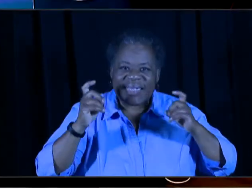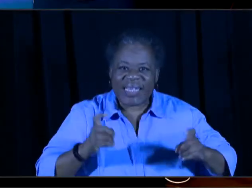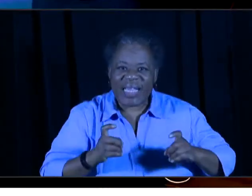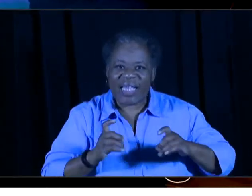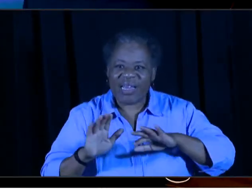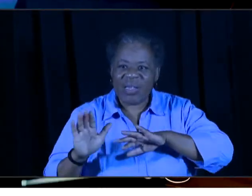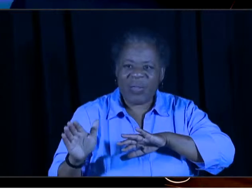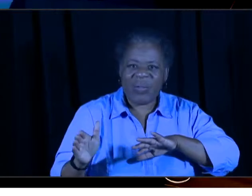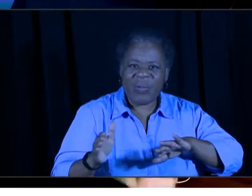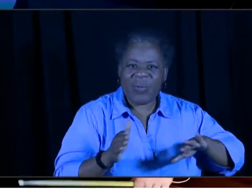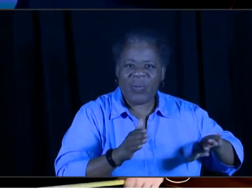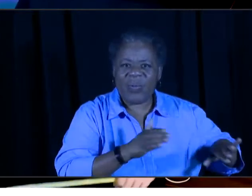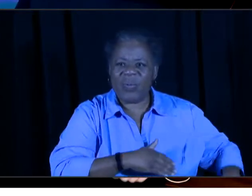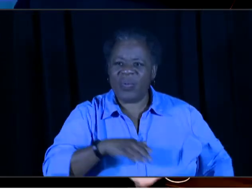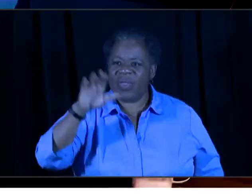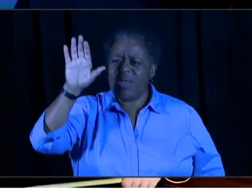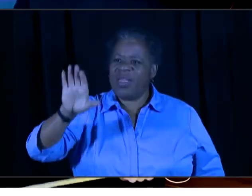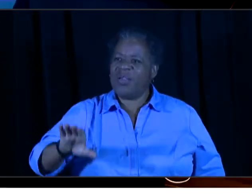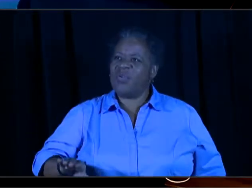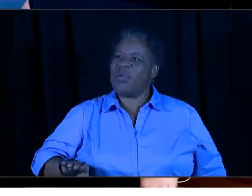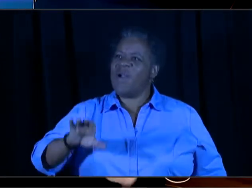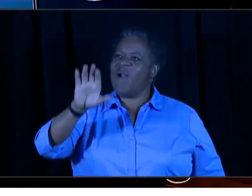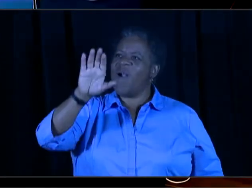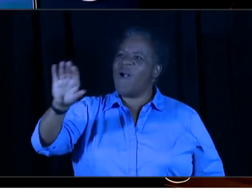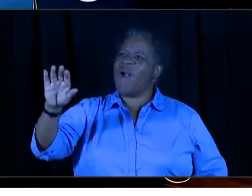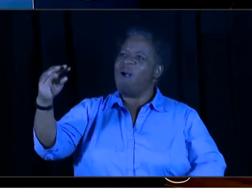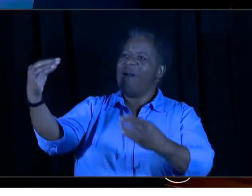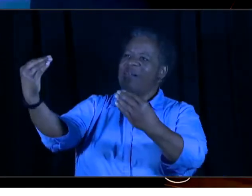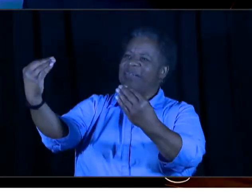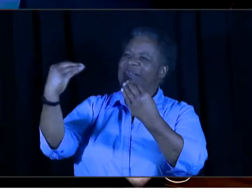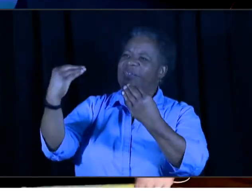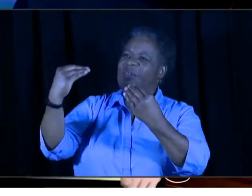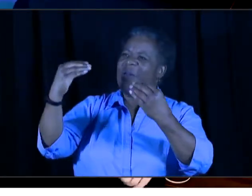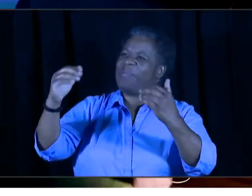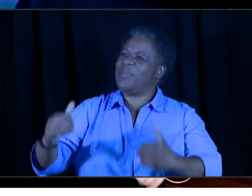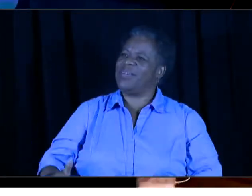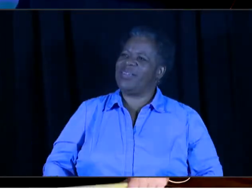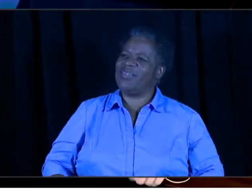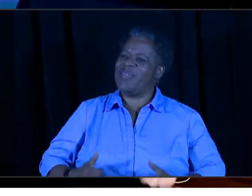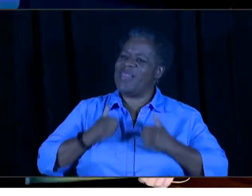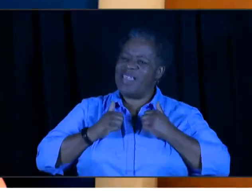The cross has taught me to live.